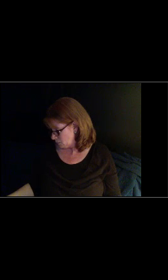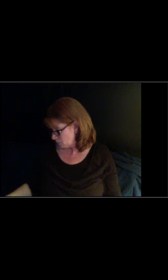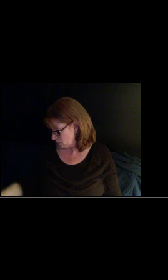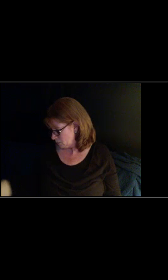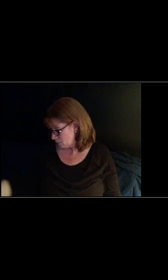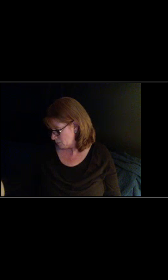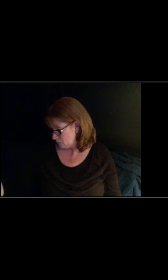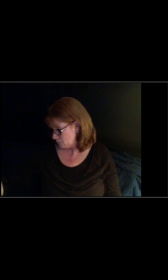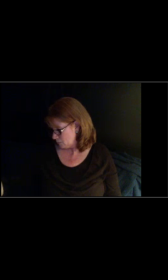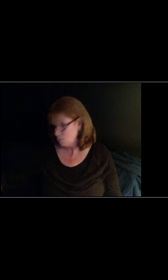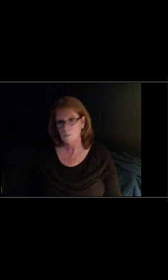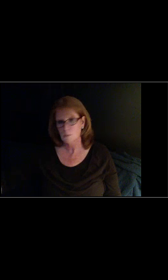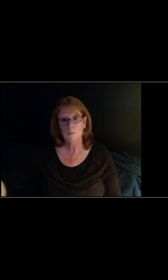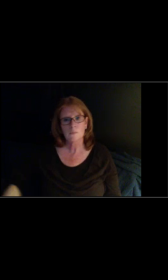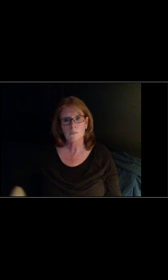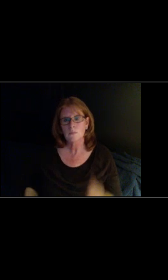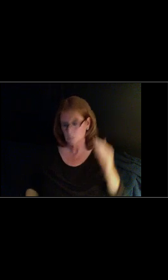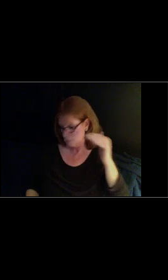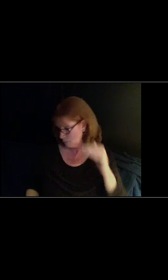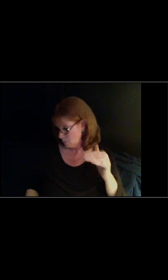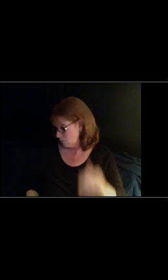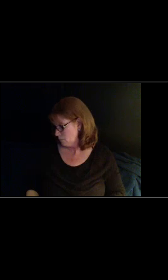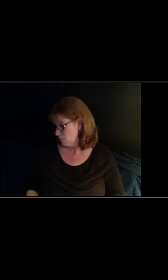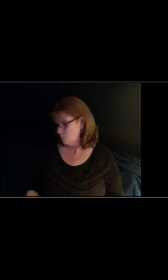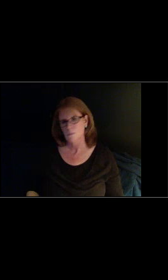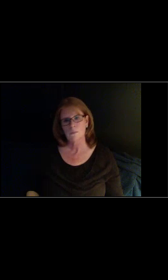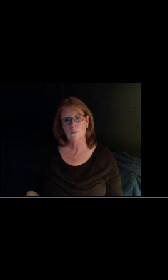I'll go through each one of these individually. Next slide, please, Carrie.